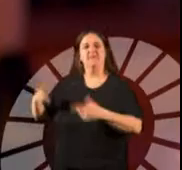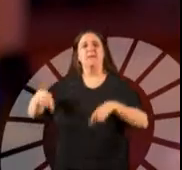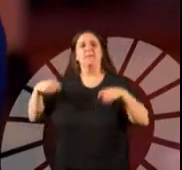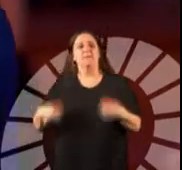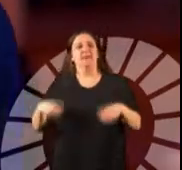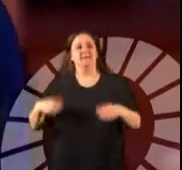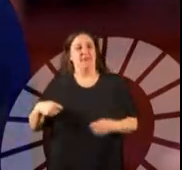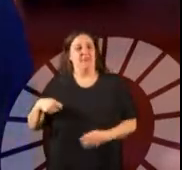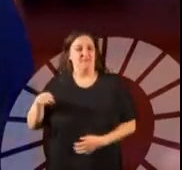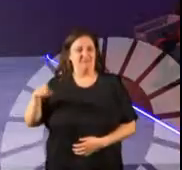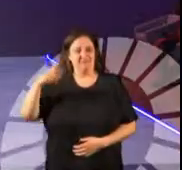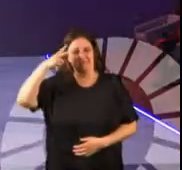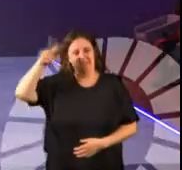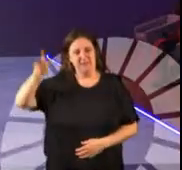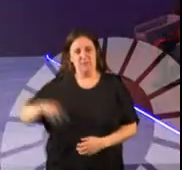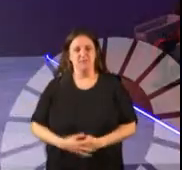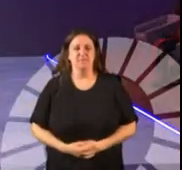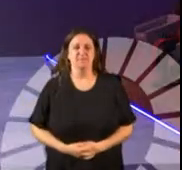Mexico.